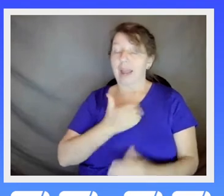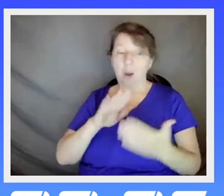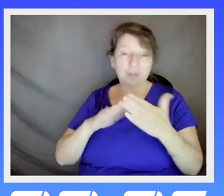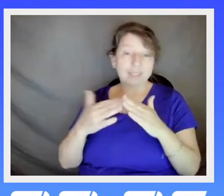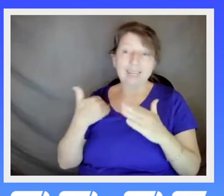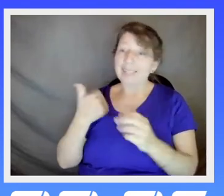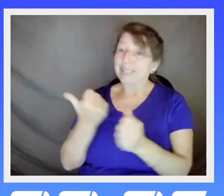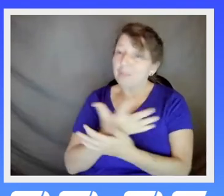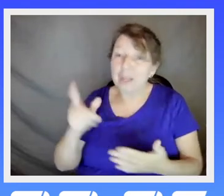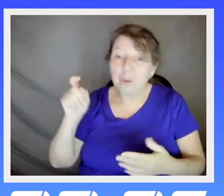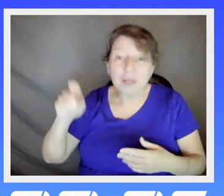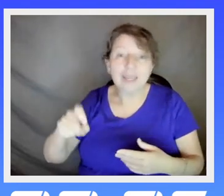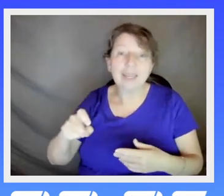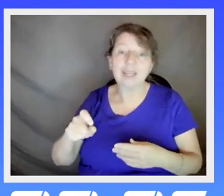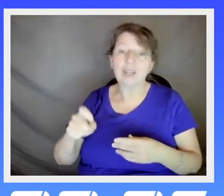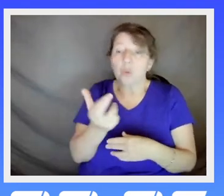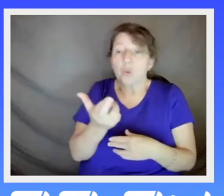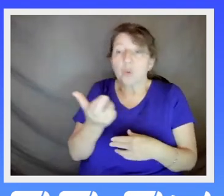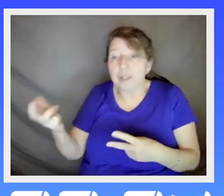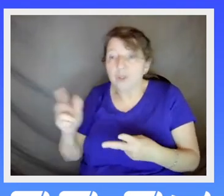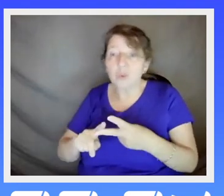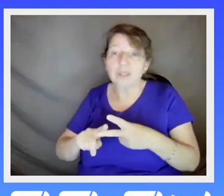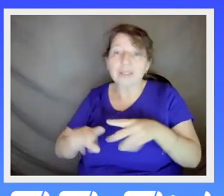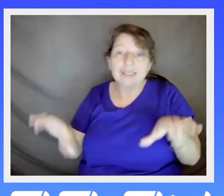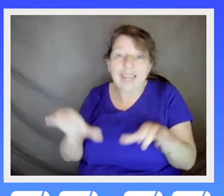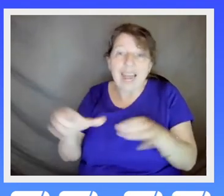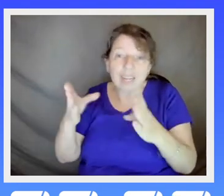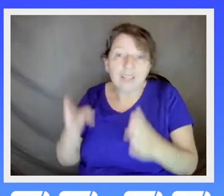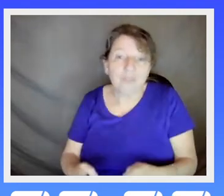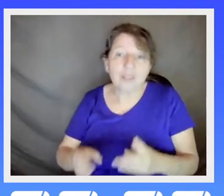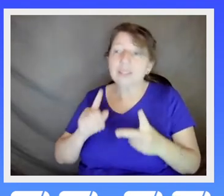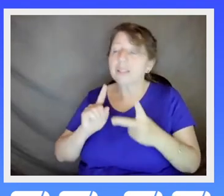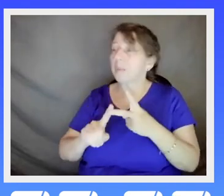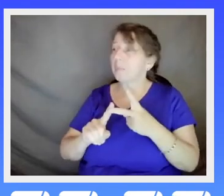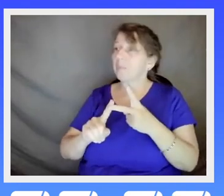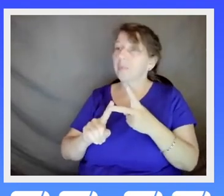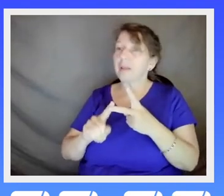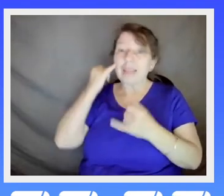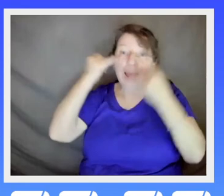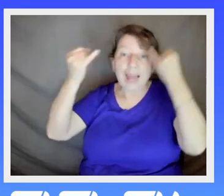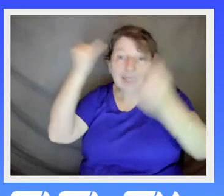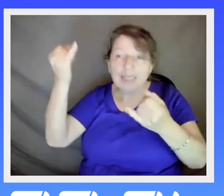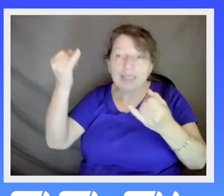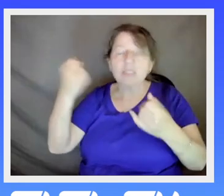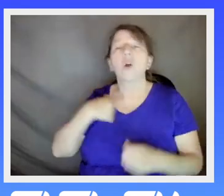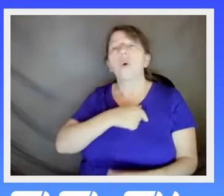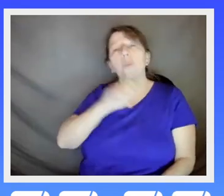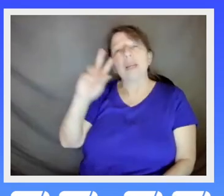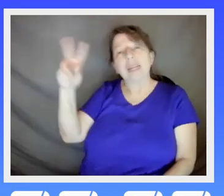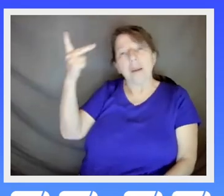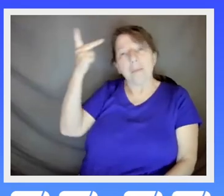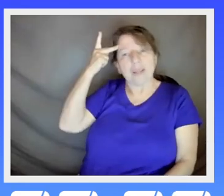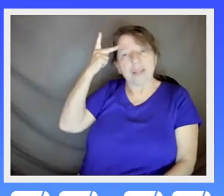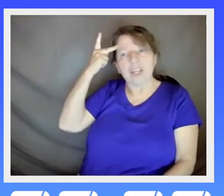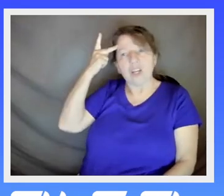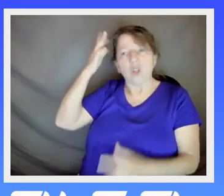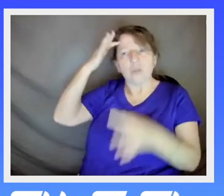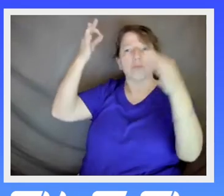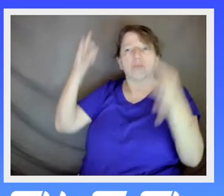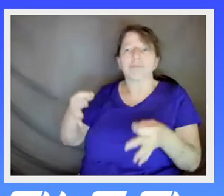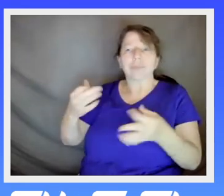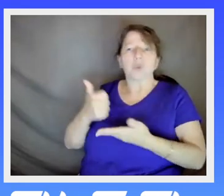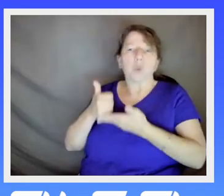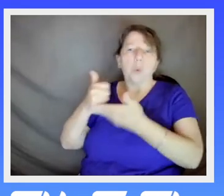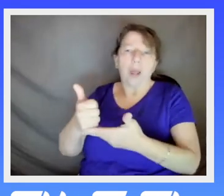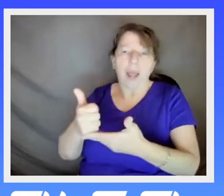the ideas. We just need to have political will that recognizes the urgency and intersectionality of our